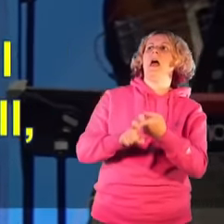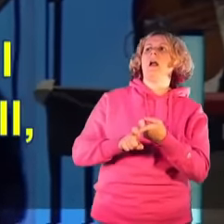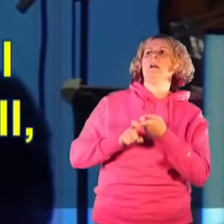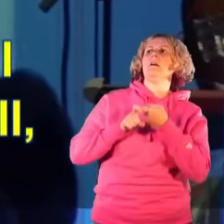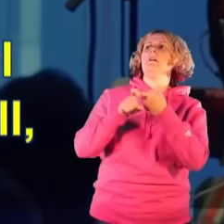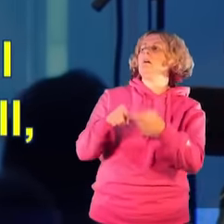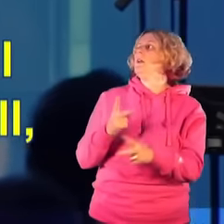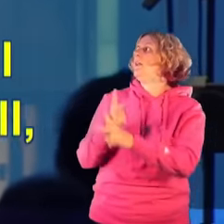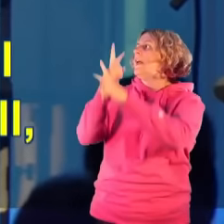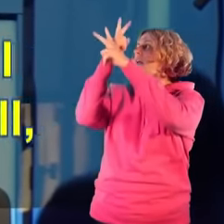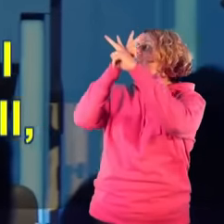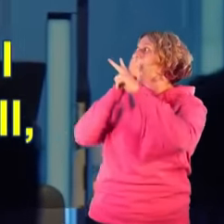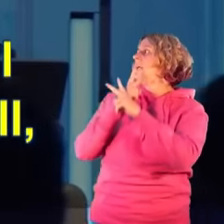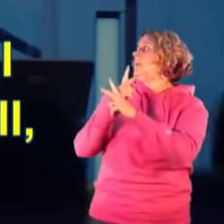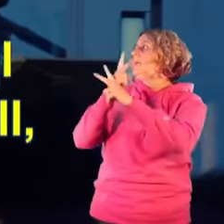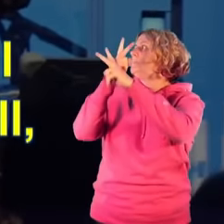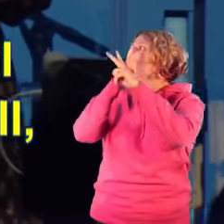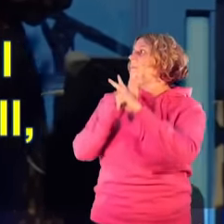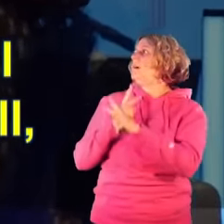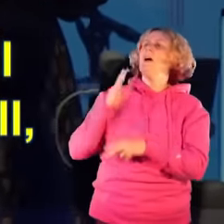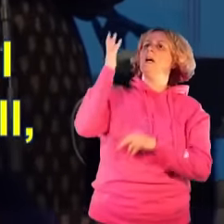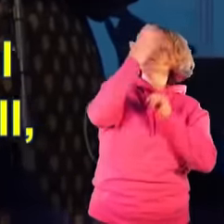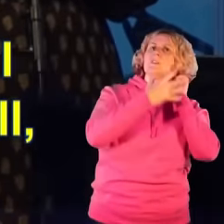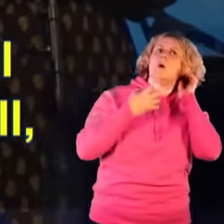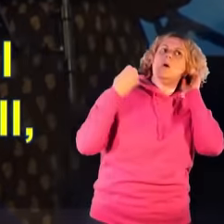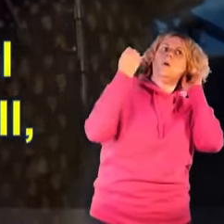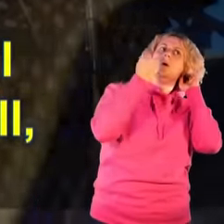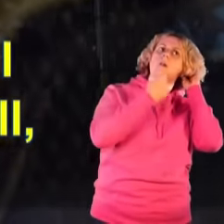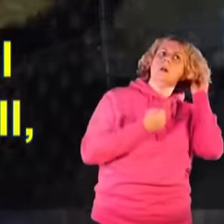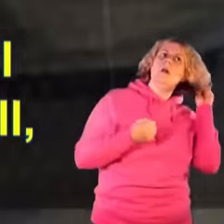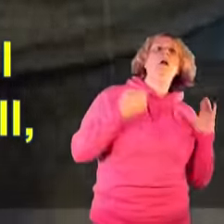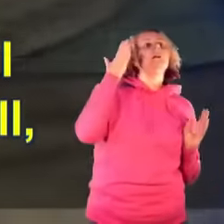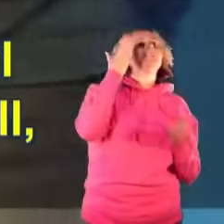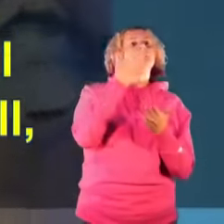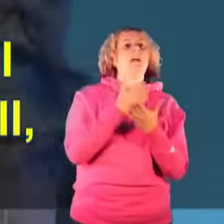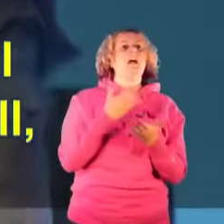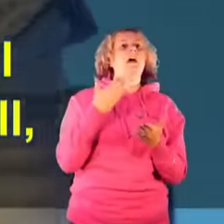Have an anchor that keeps the soul